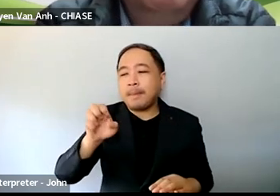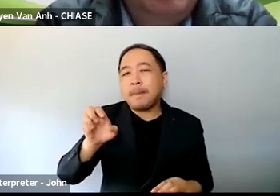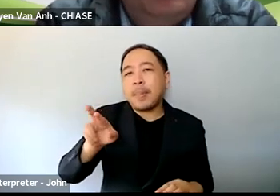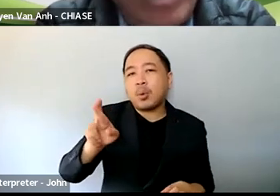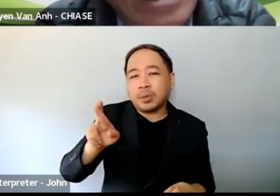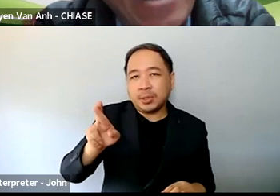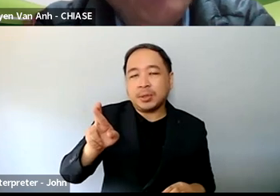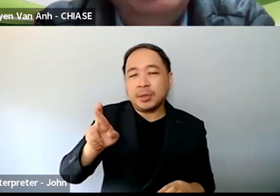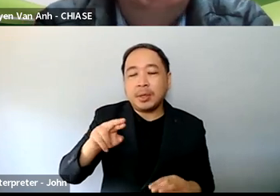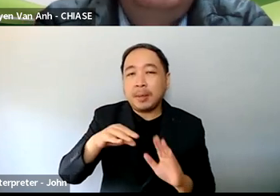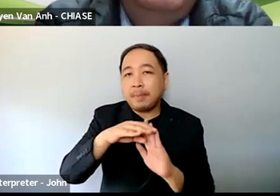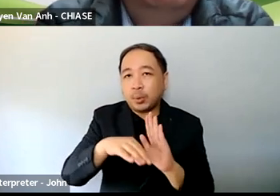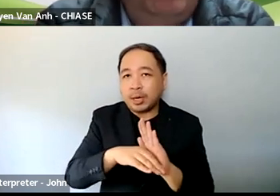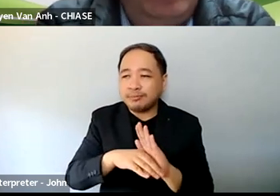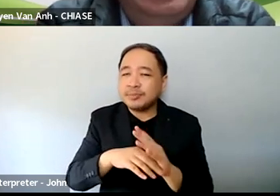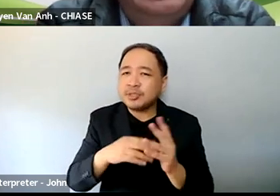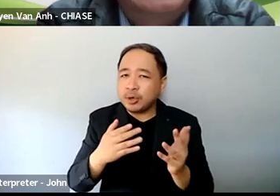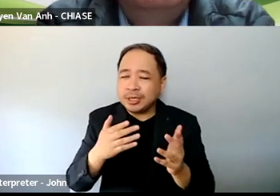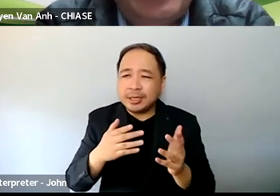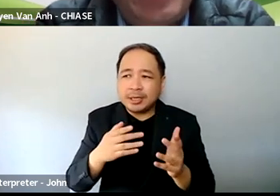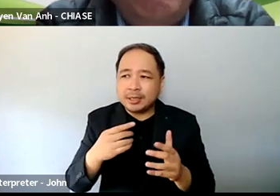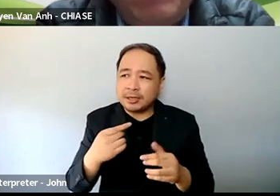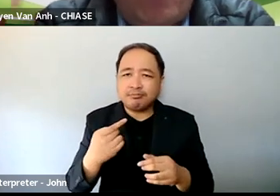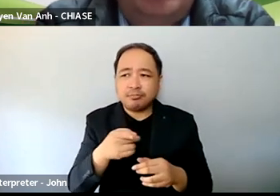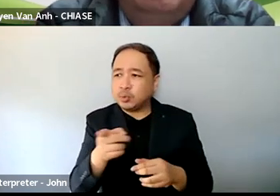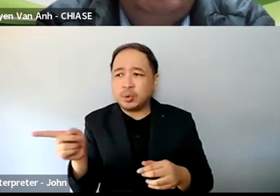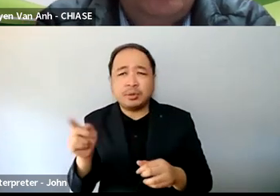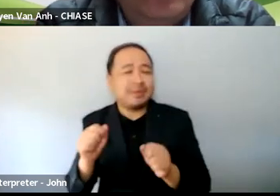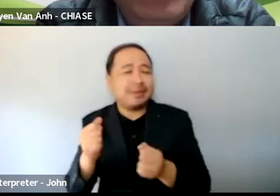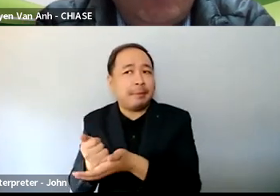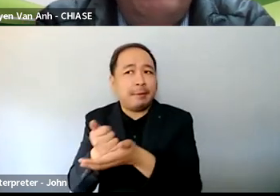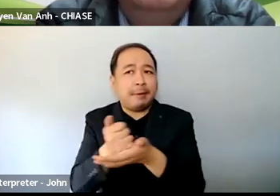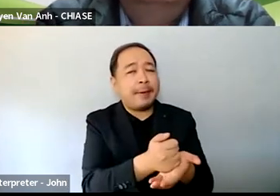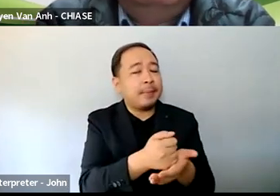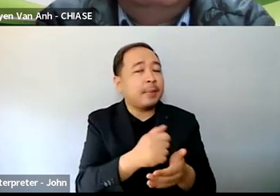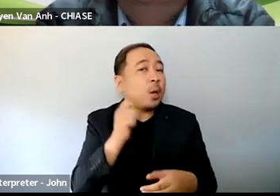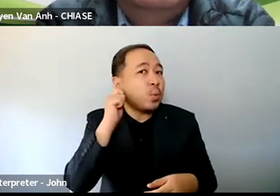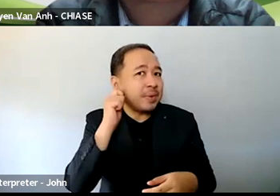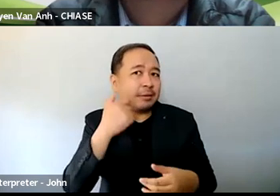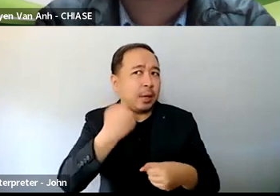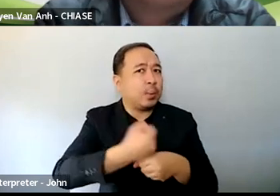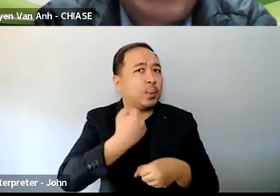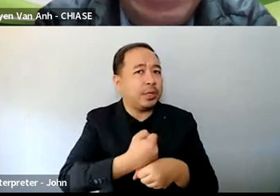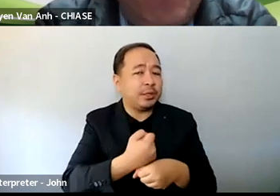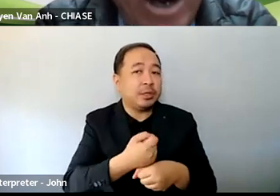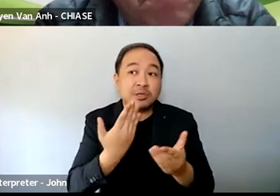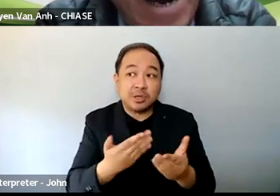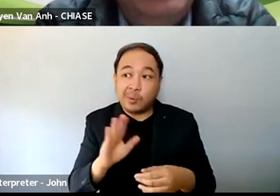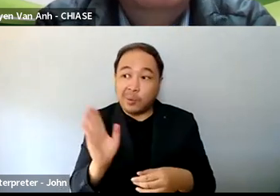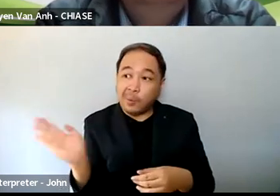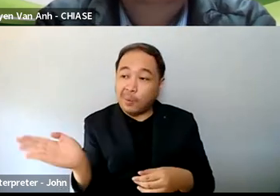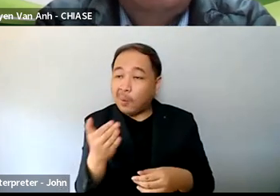ask them who can help them with that work, and everybody, all the women say that